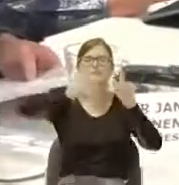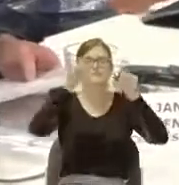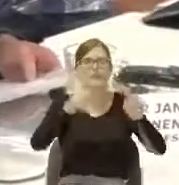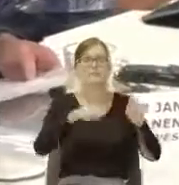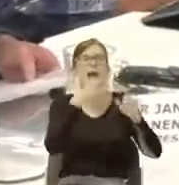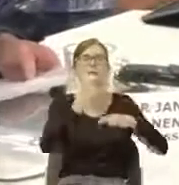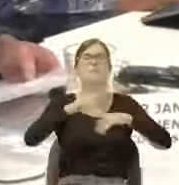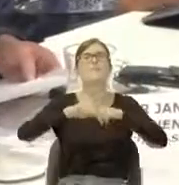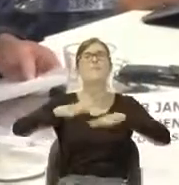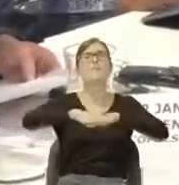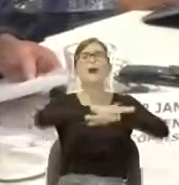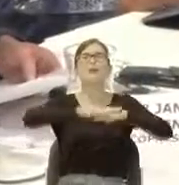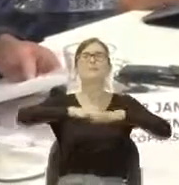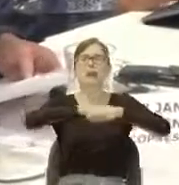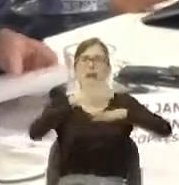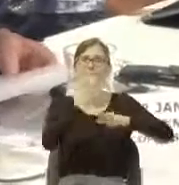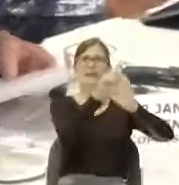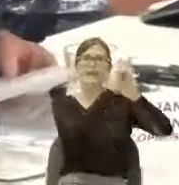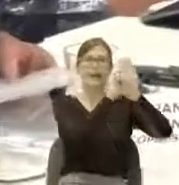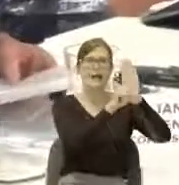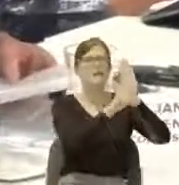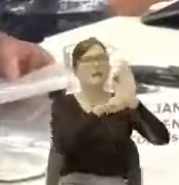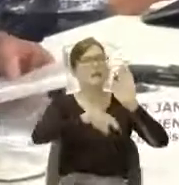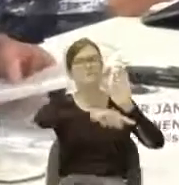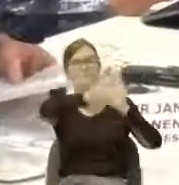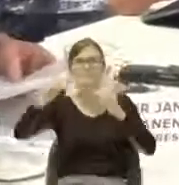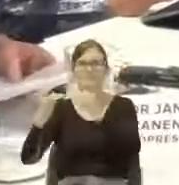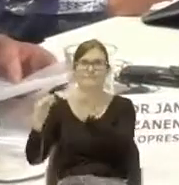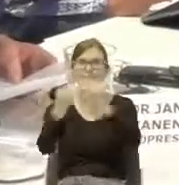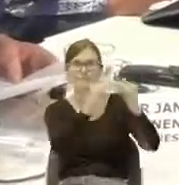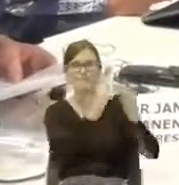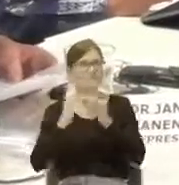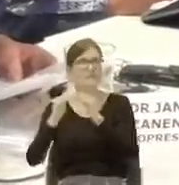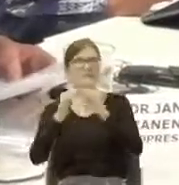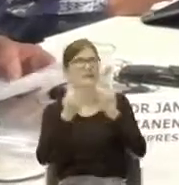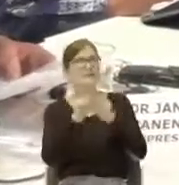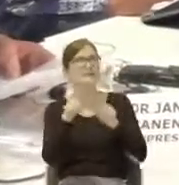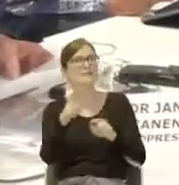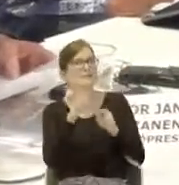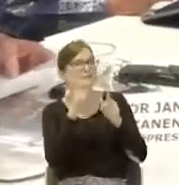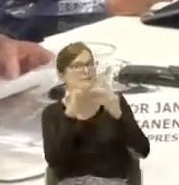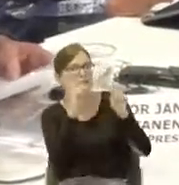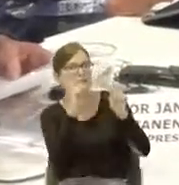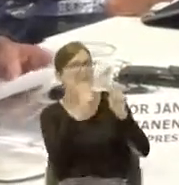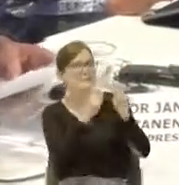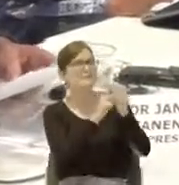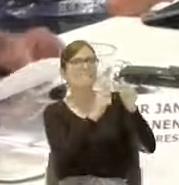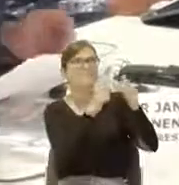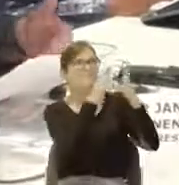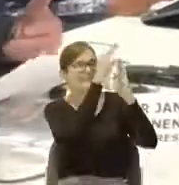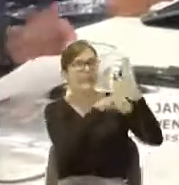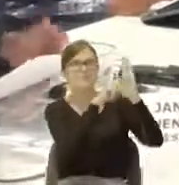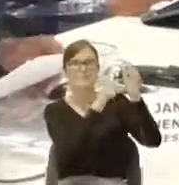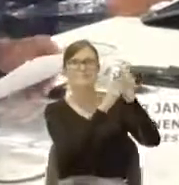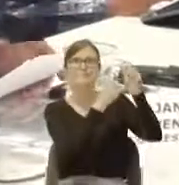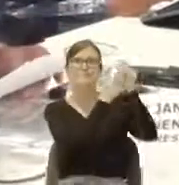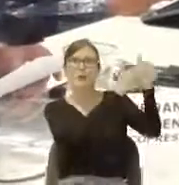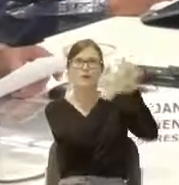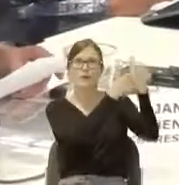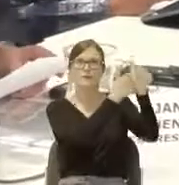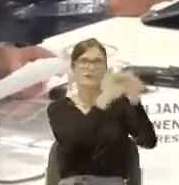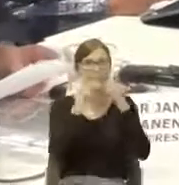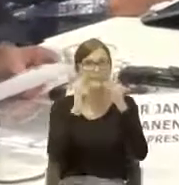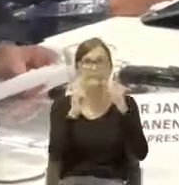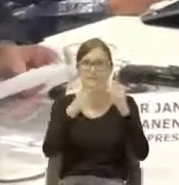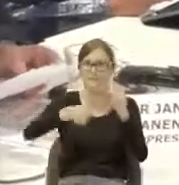we need everyone on board. In the face of the many challenges we face, in the face of a complex panorama in which the UN Secretary